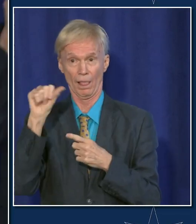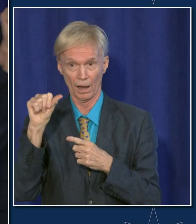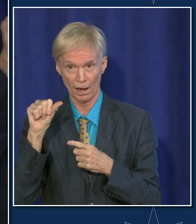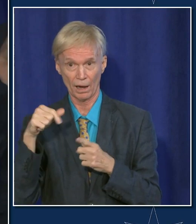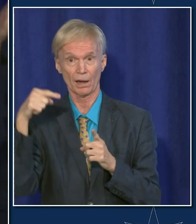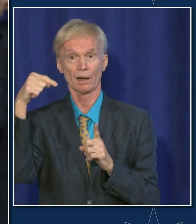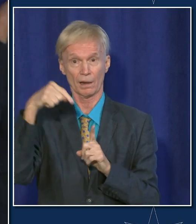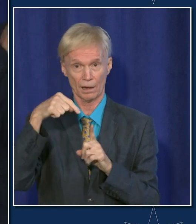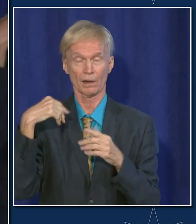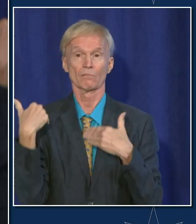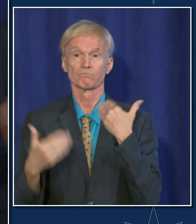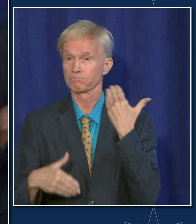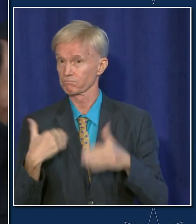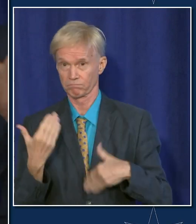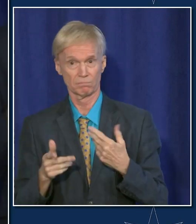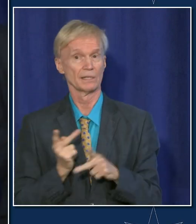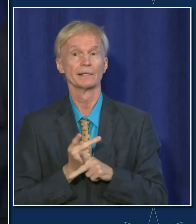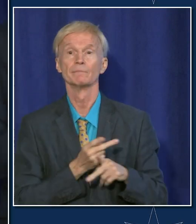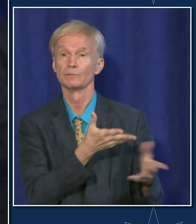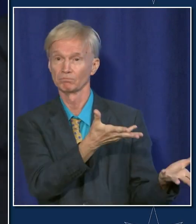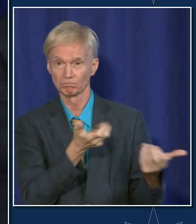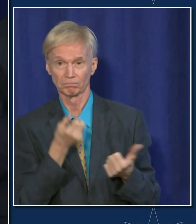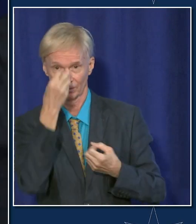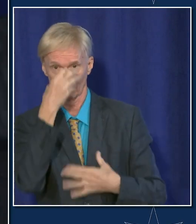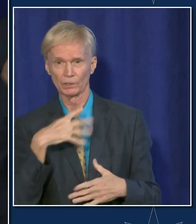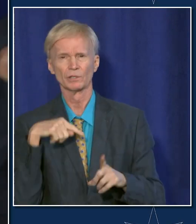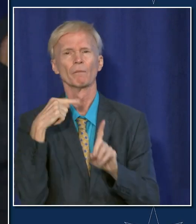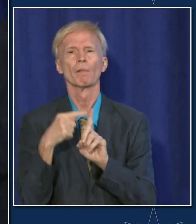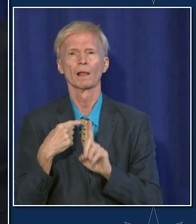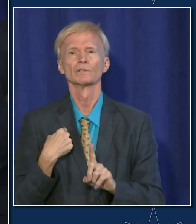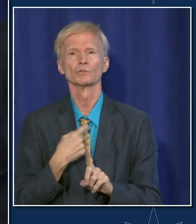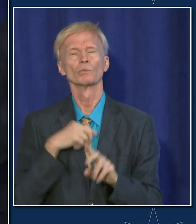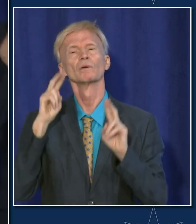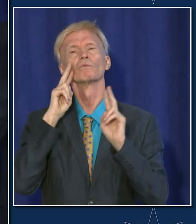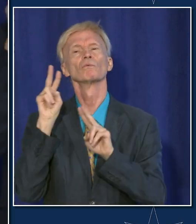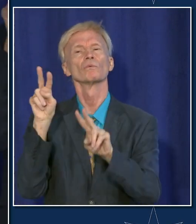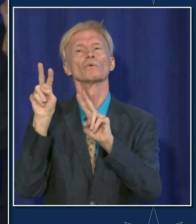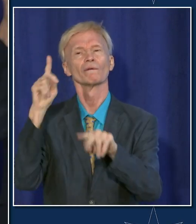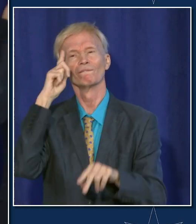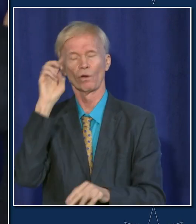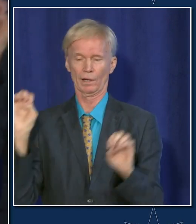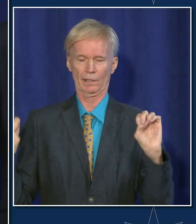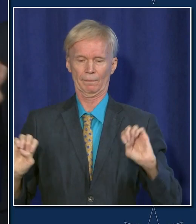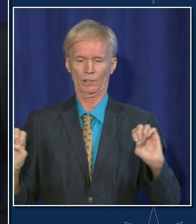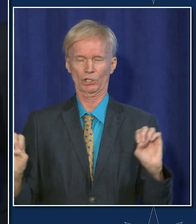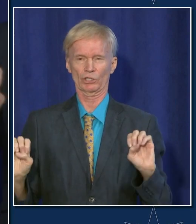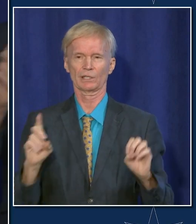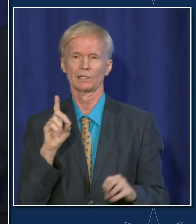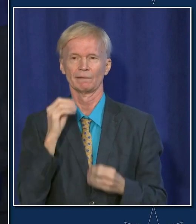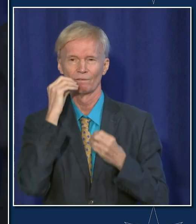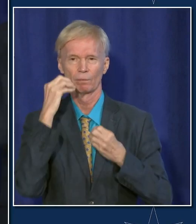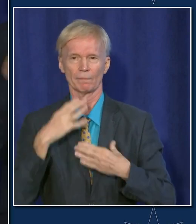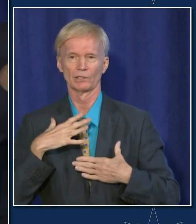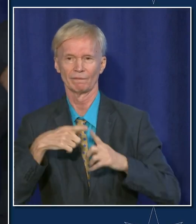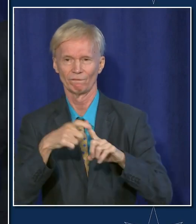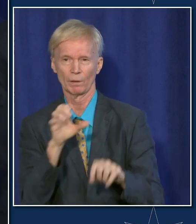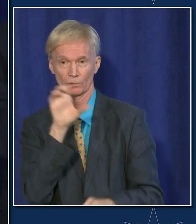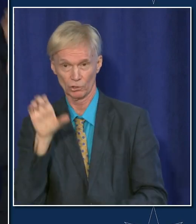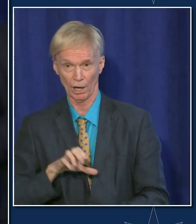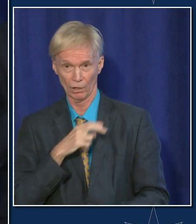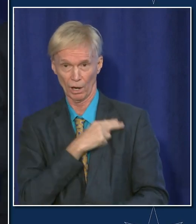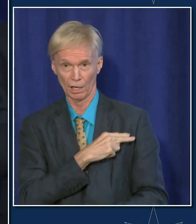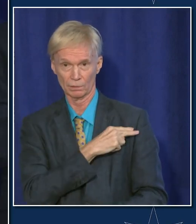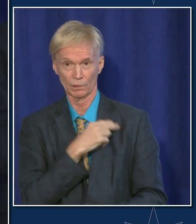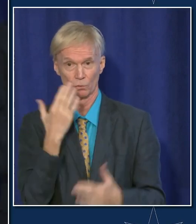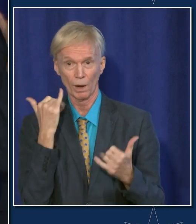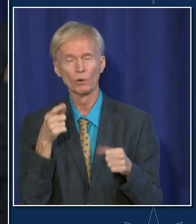LALApalooza are ongoing. We also work to follow emergency department data at Chicago's hospitals because we like emergency data.